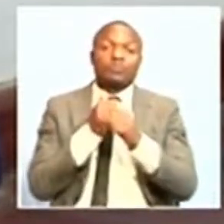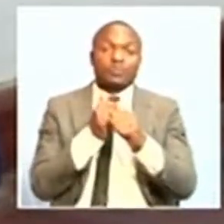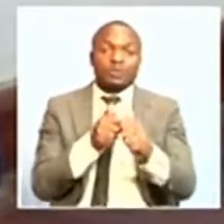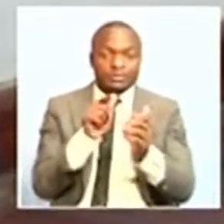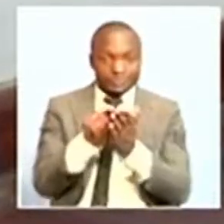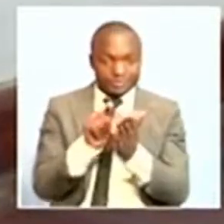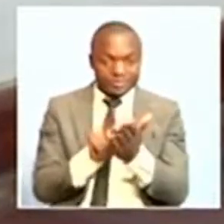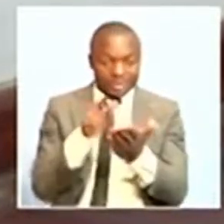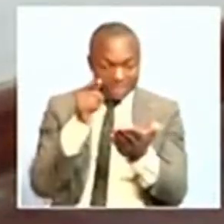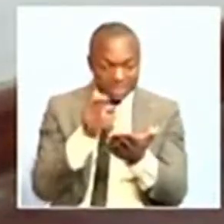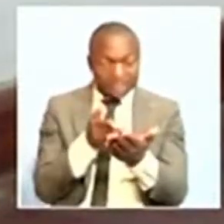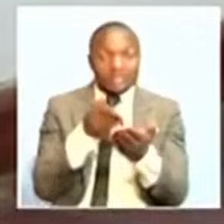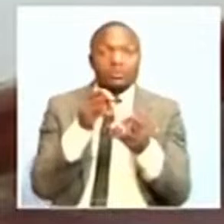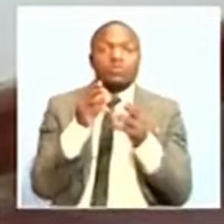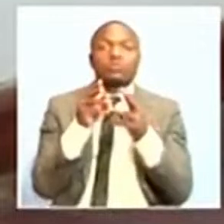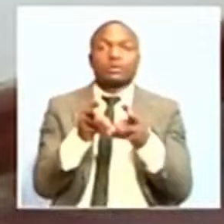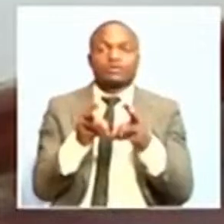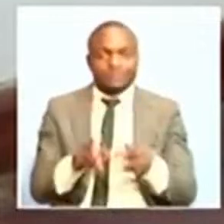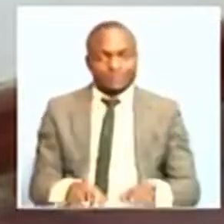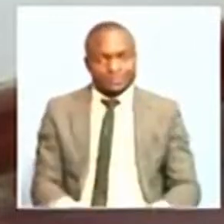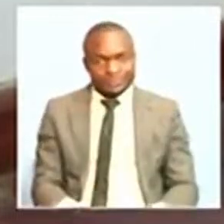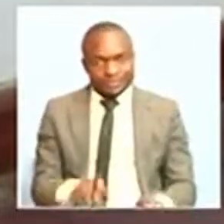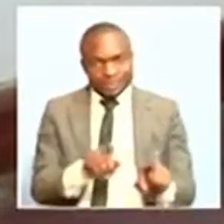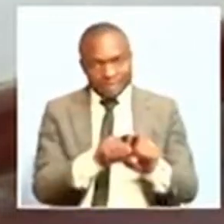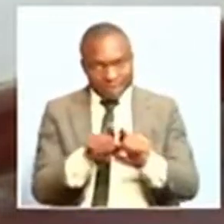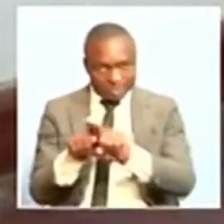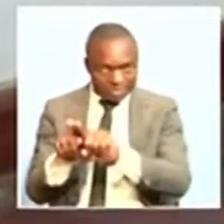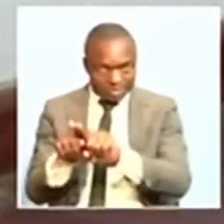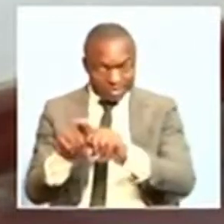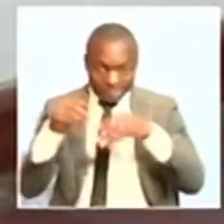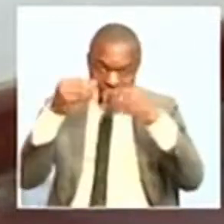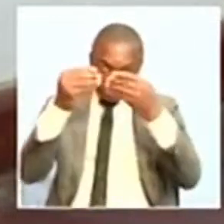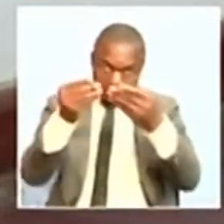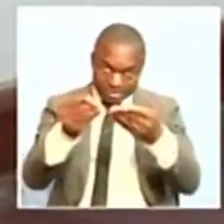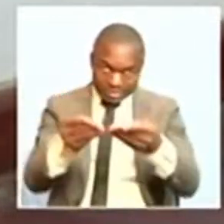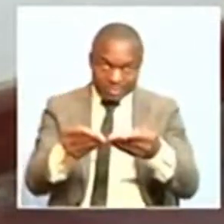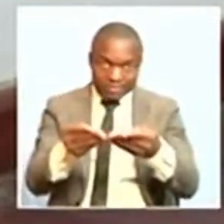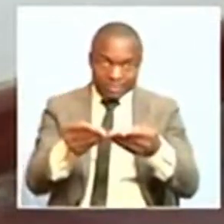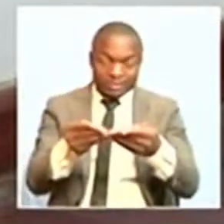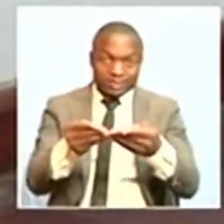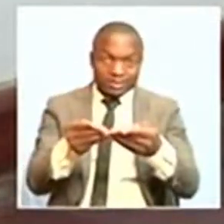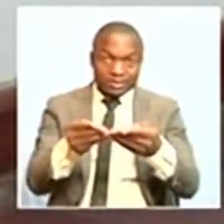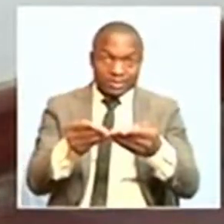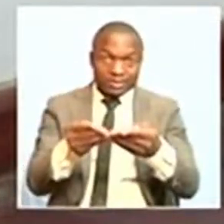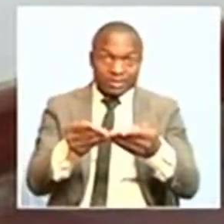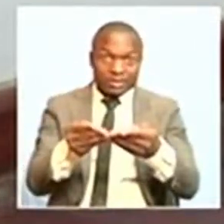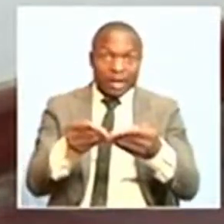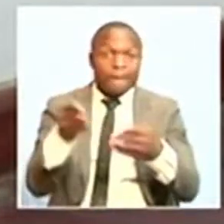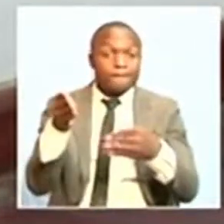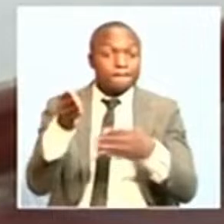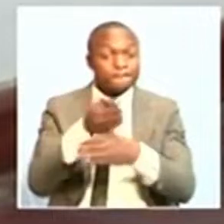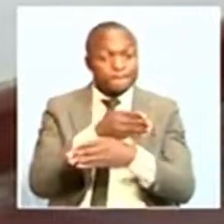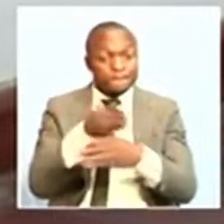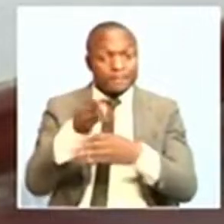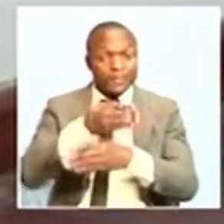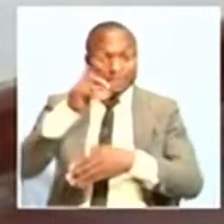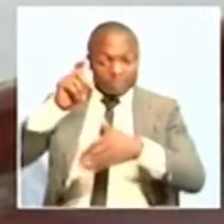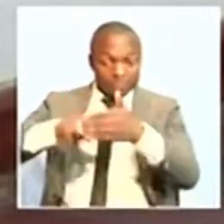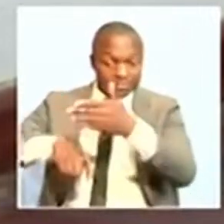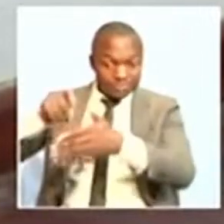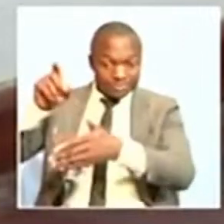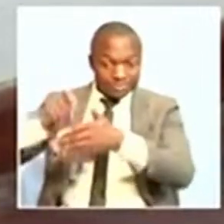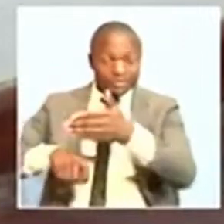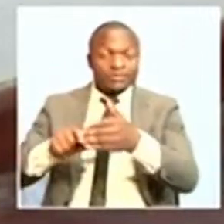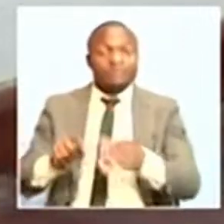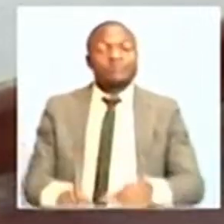in that regard. Then also, given the anticipated rise in business costs, it